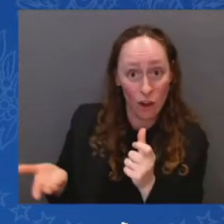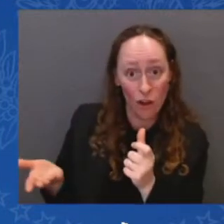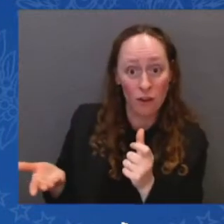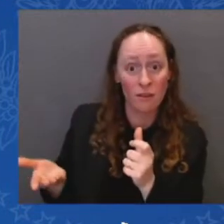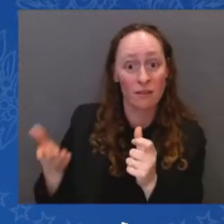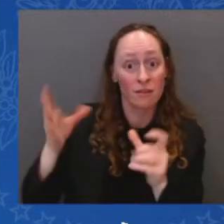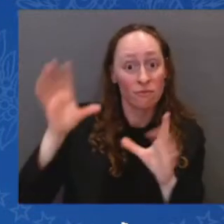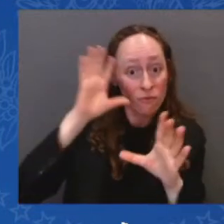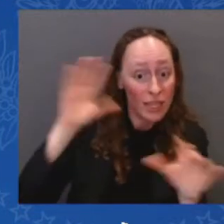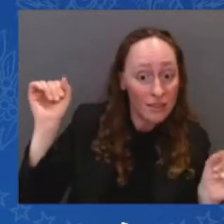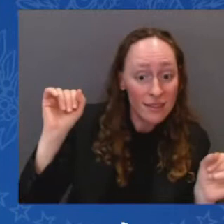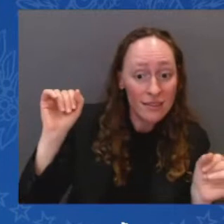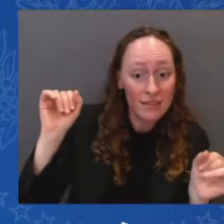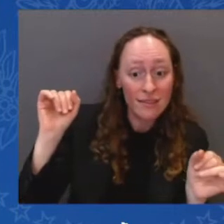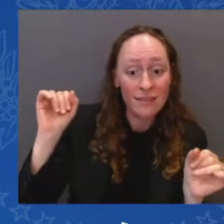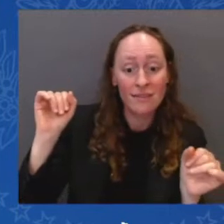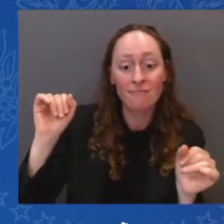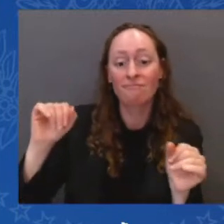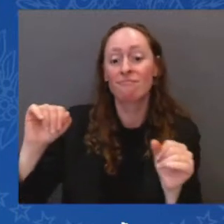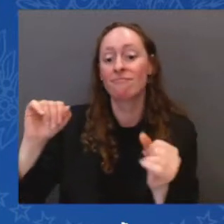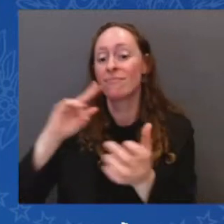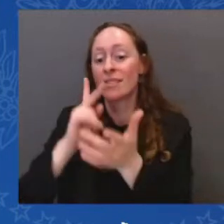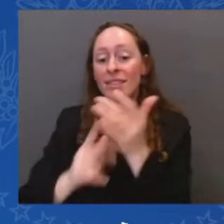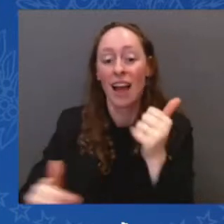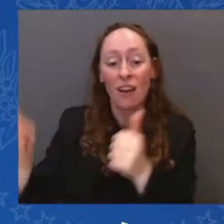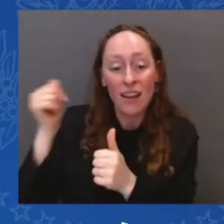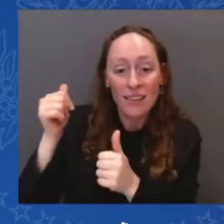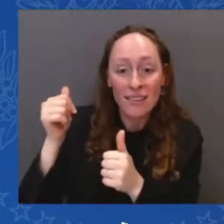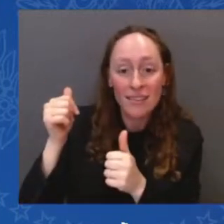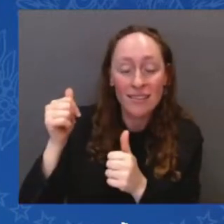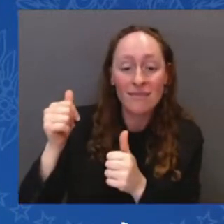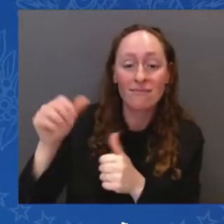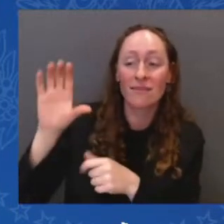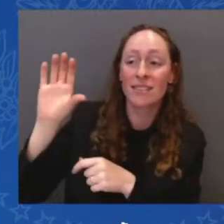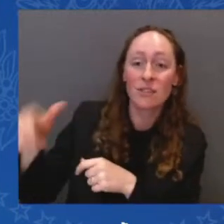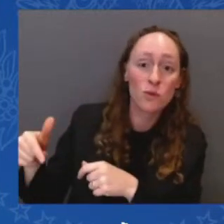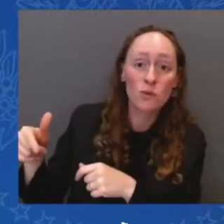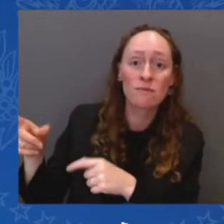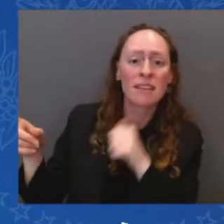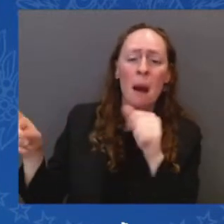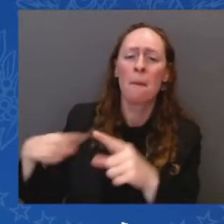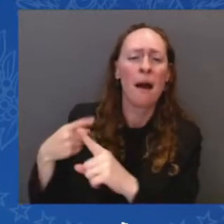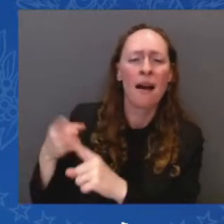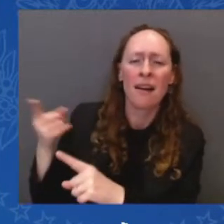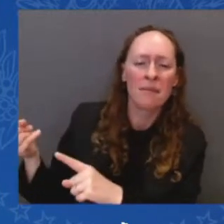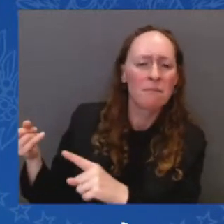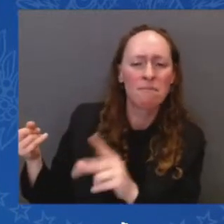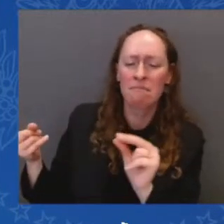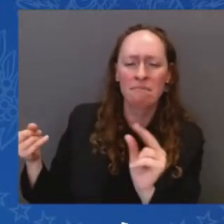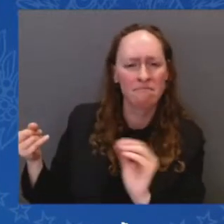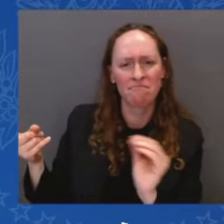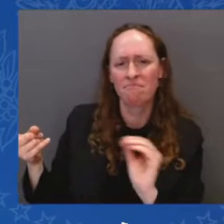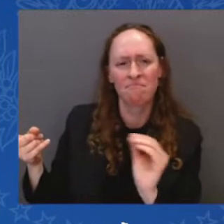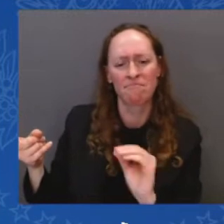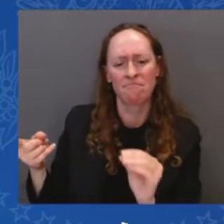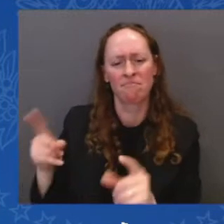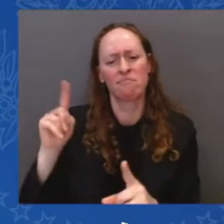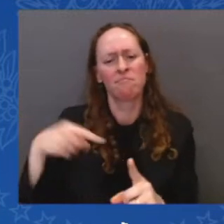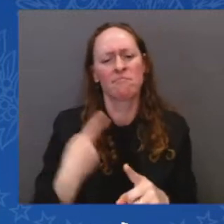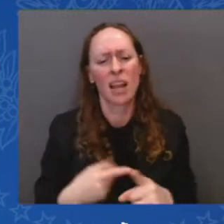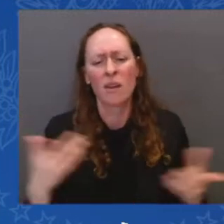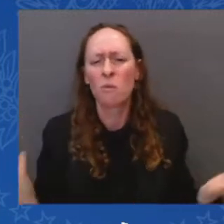CQ. It's not about us. It's about something much larger than all of us. It's about our